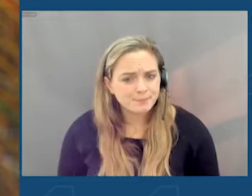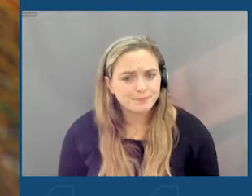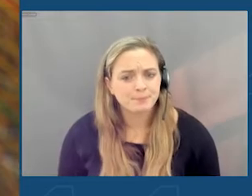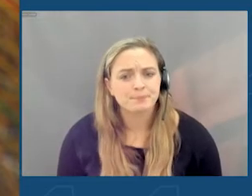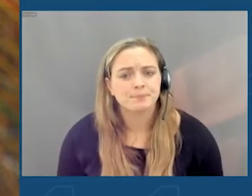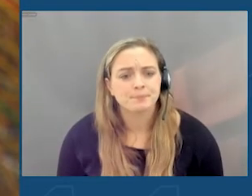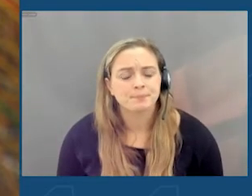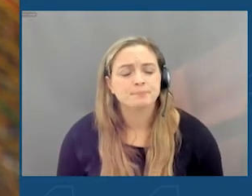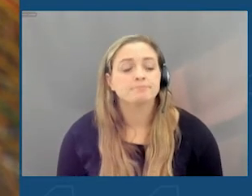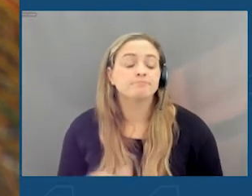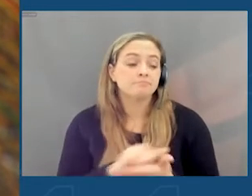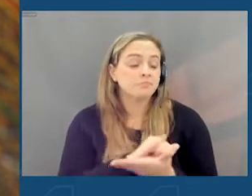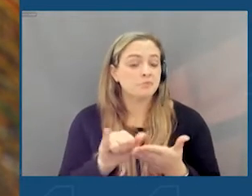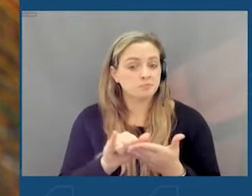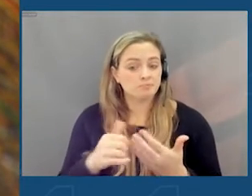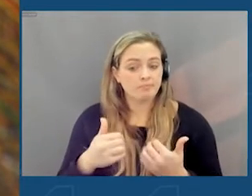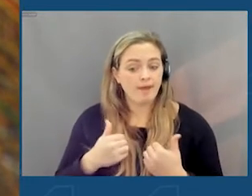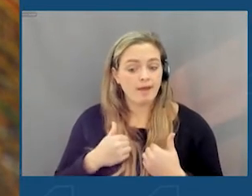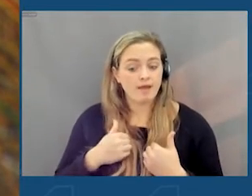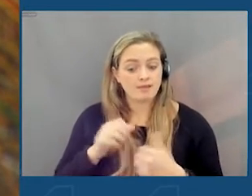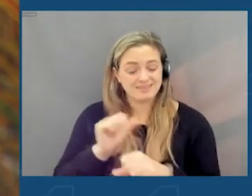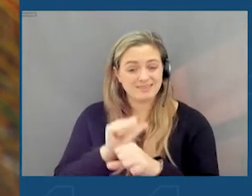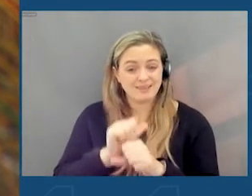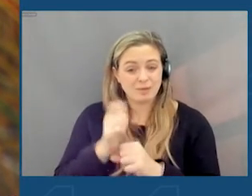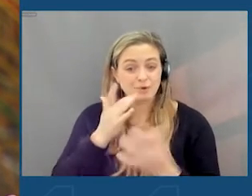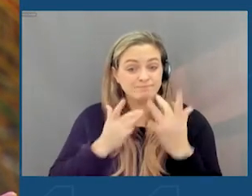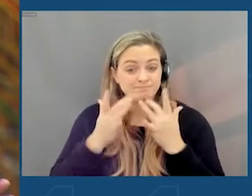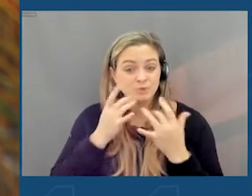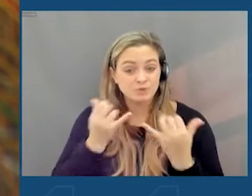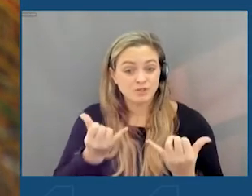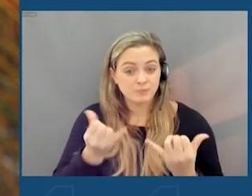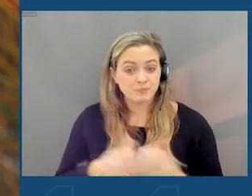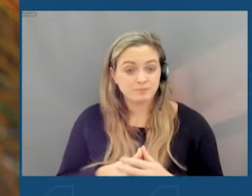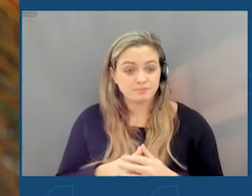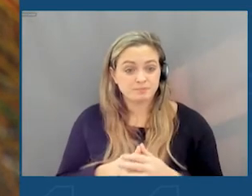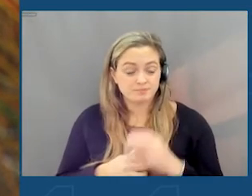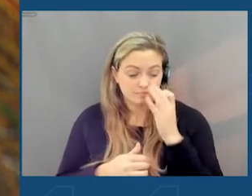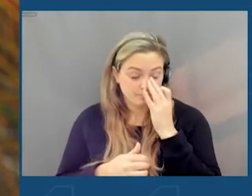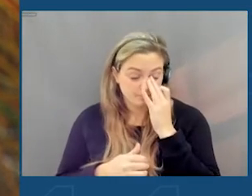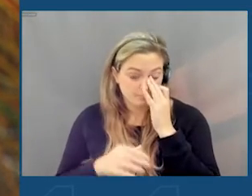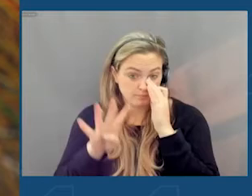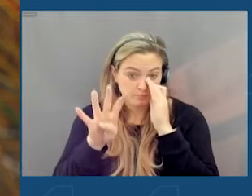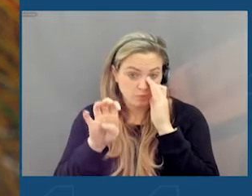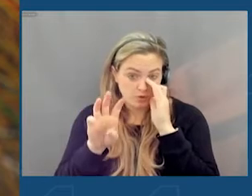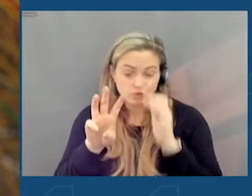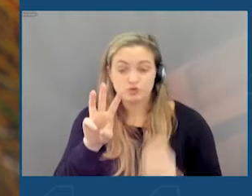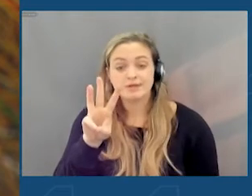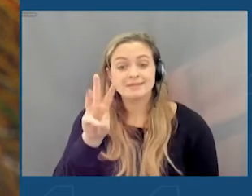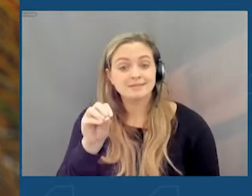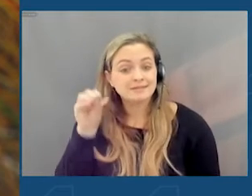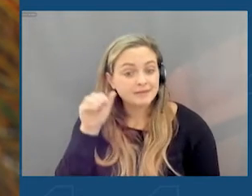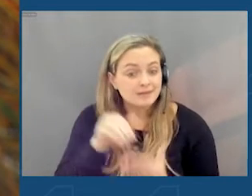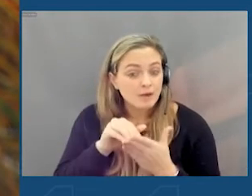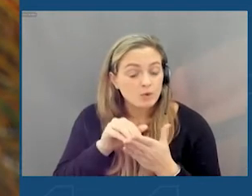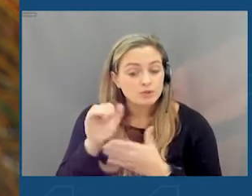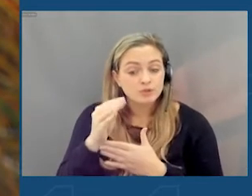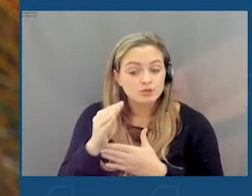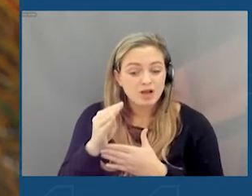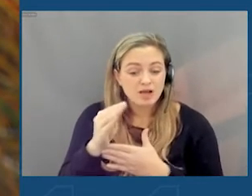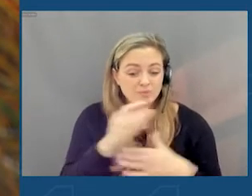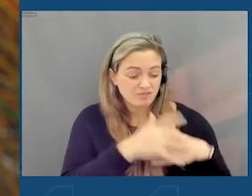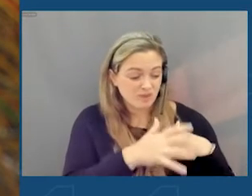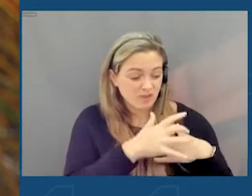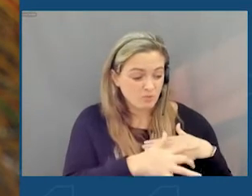New York also has a labor shortage right now. I have 460,000 jobs that are unfilled today.